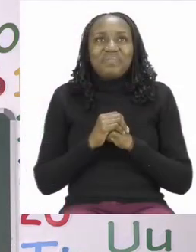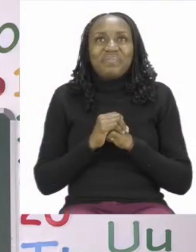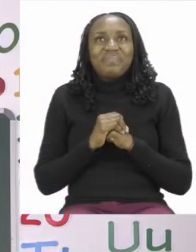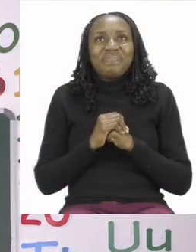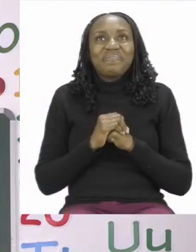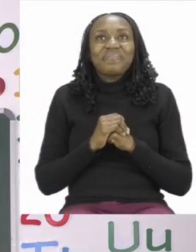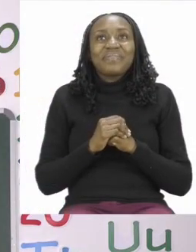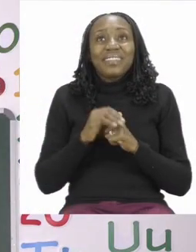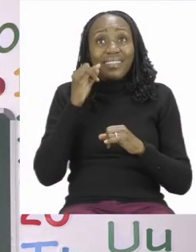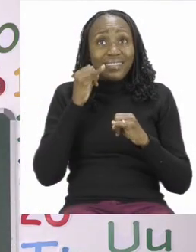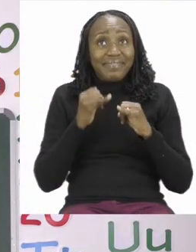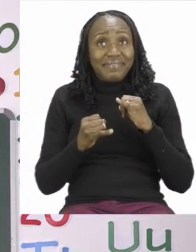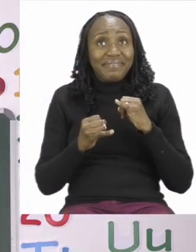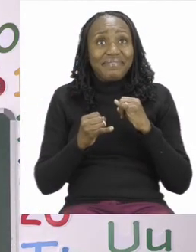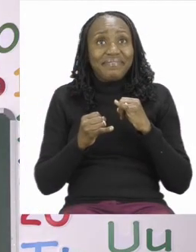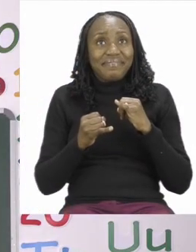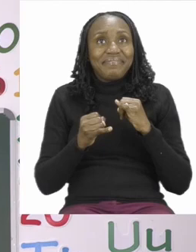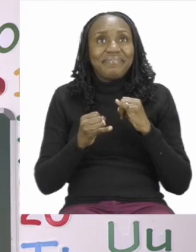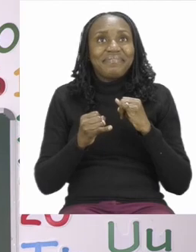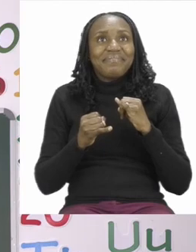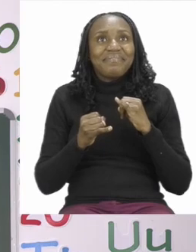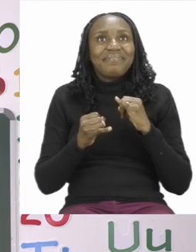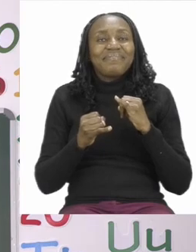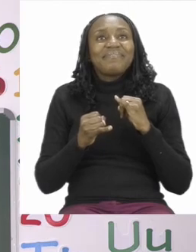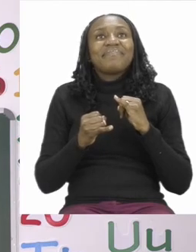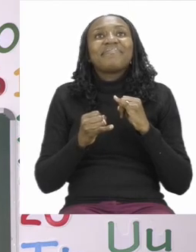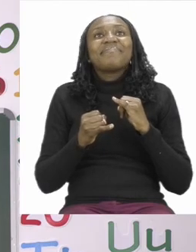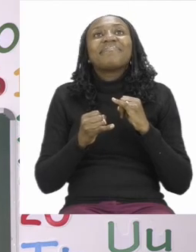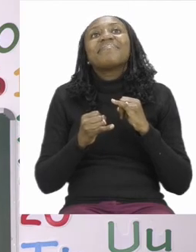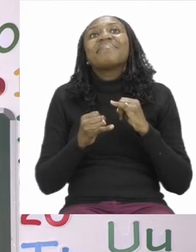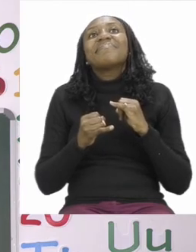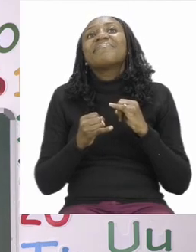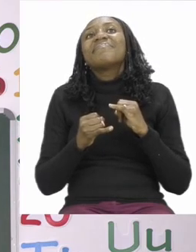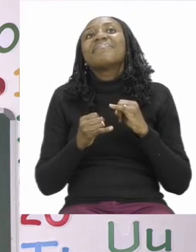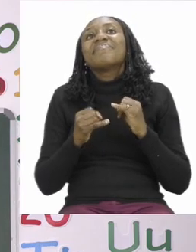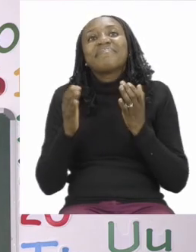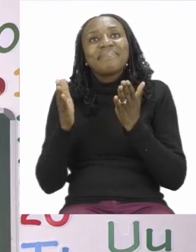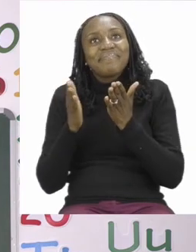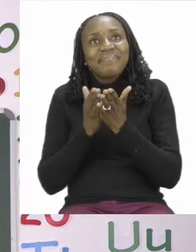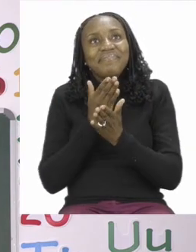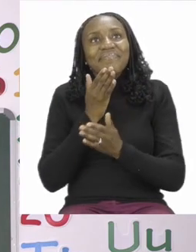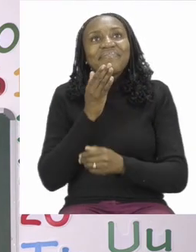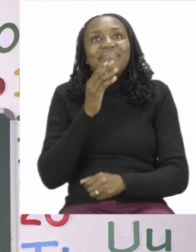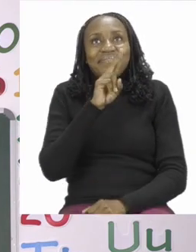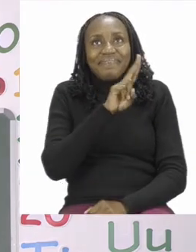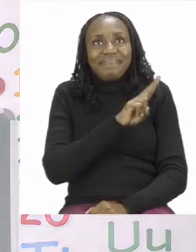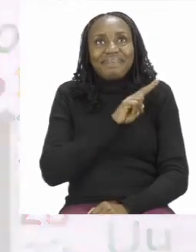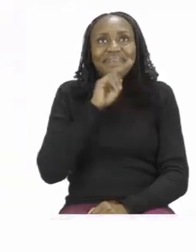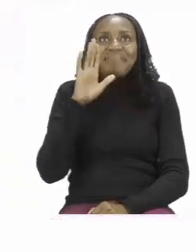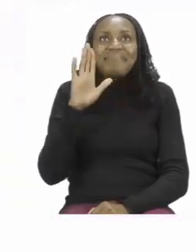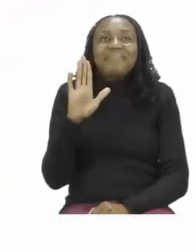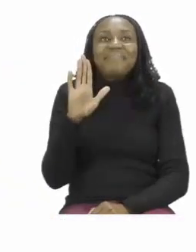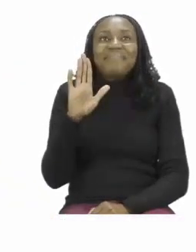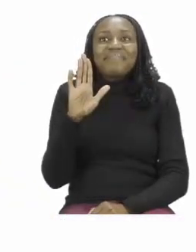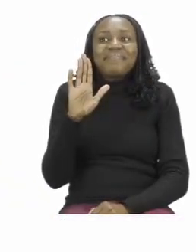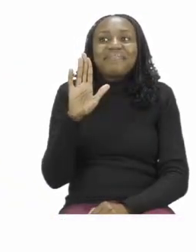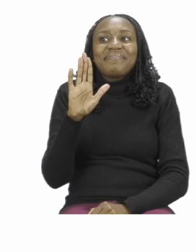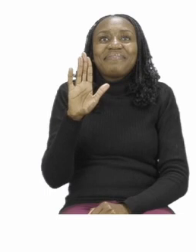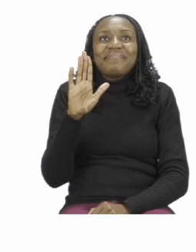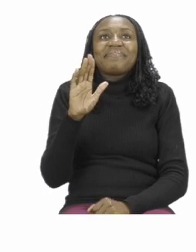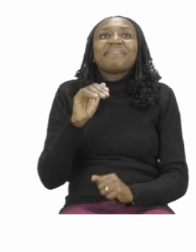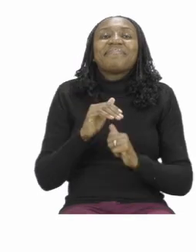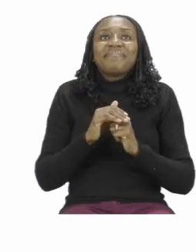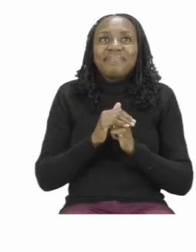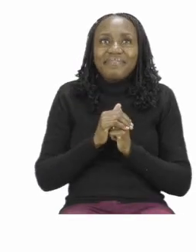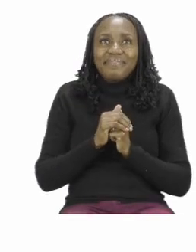For the last part of our exercise, boys and girls, we are going to go to page 25. On page